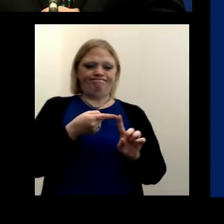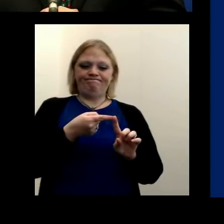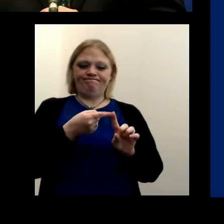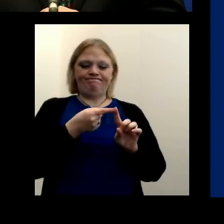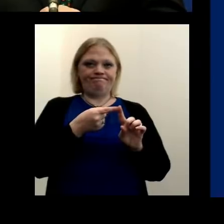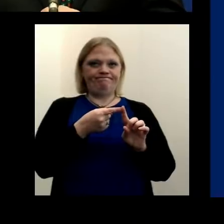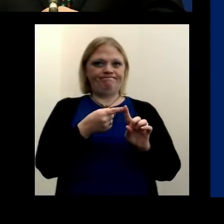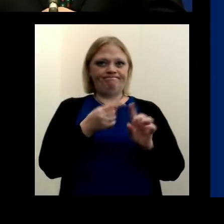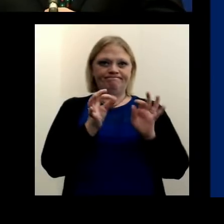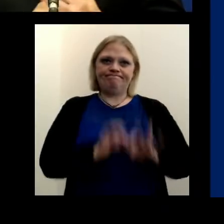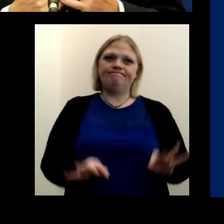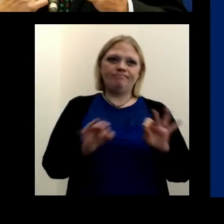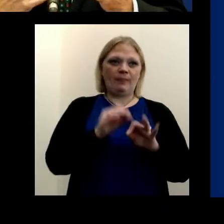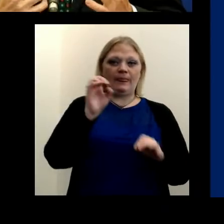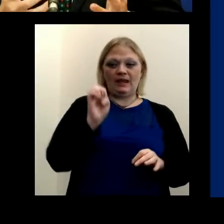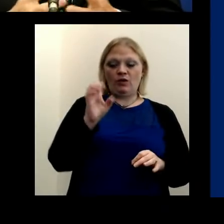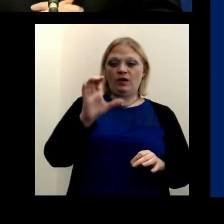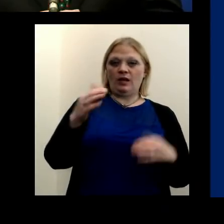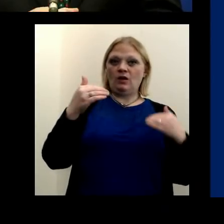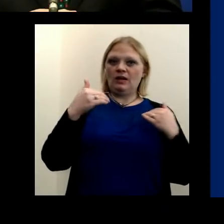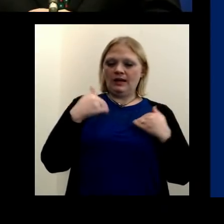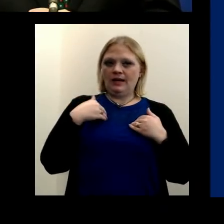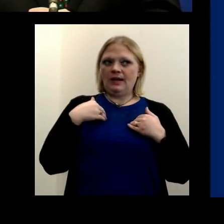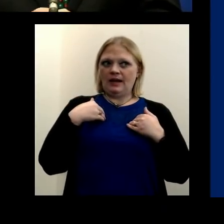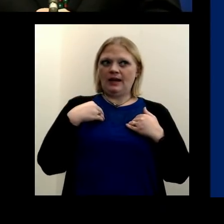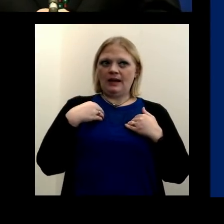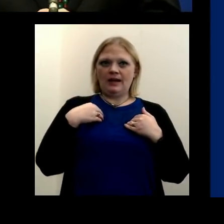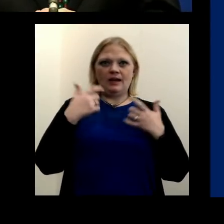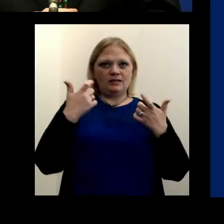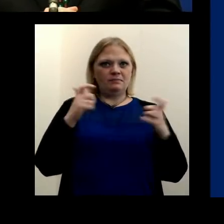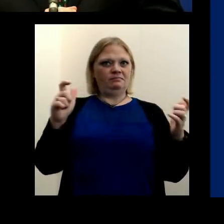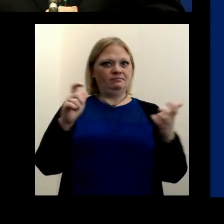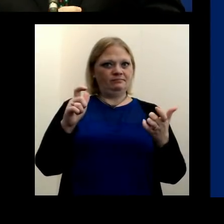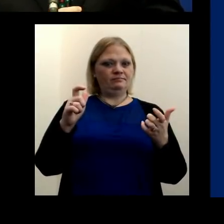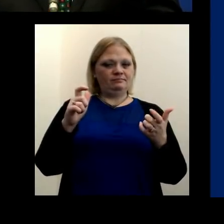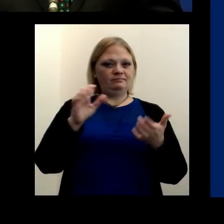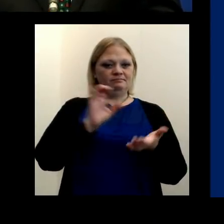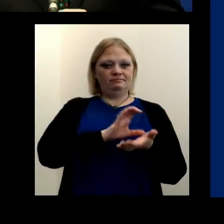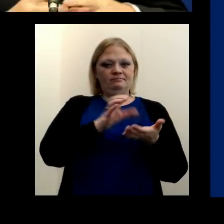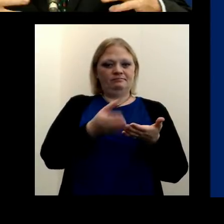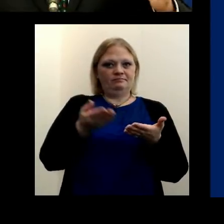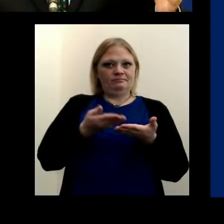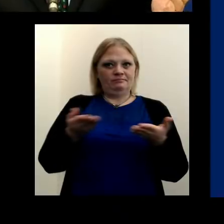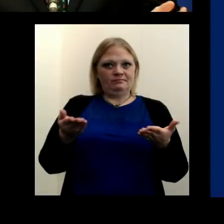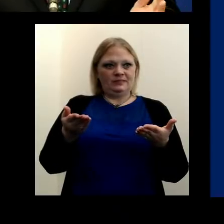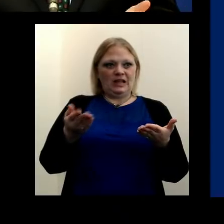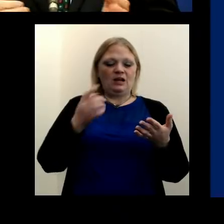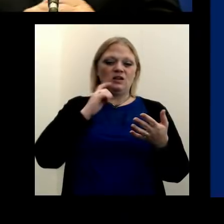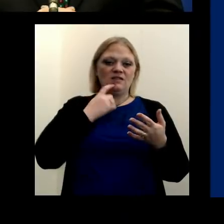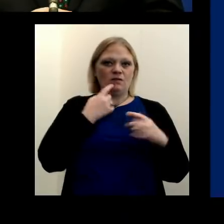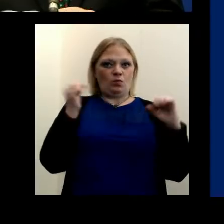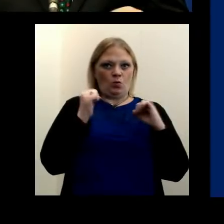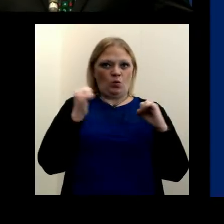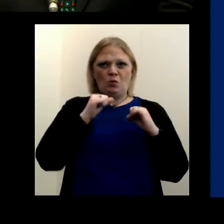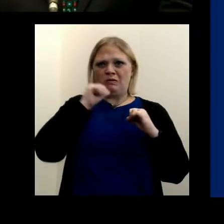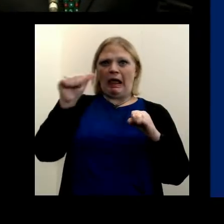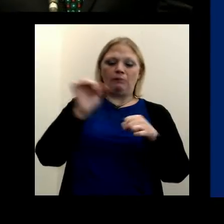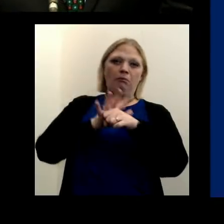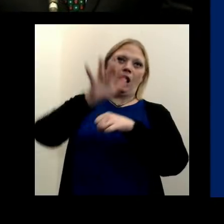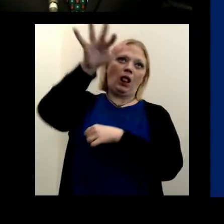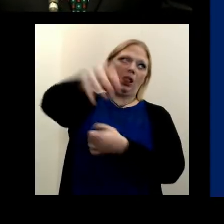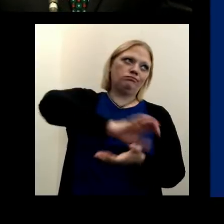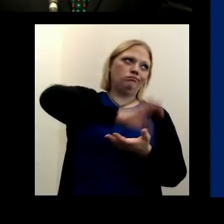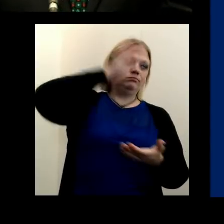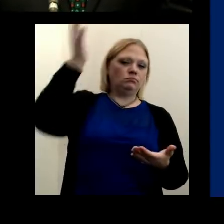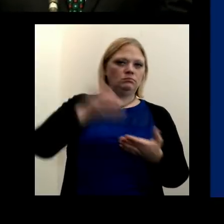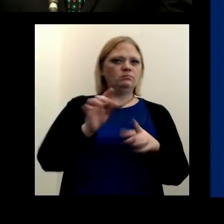is Erie County has a substantial supply of extreme cold storage locations, not tons of it, but we have enough, we believe, to